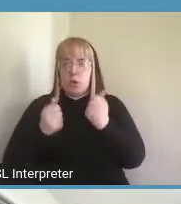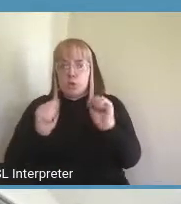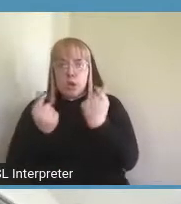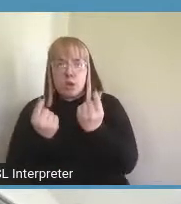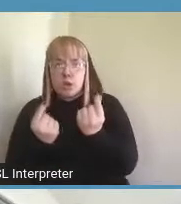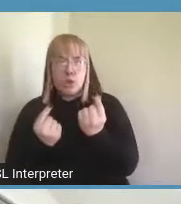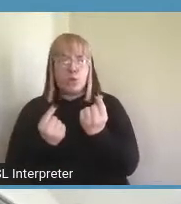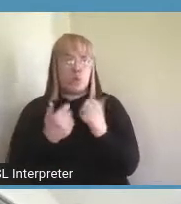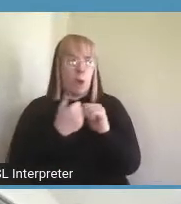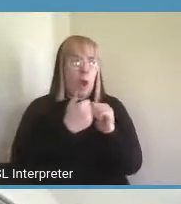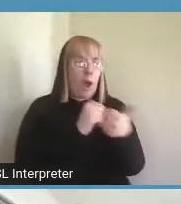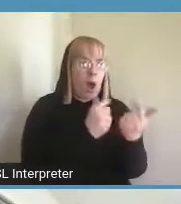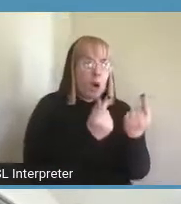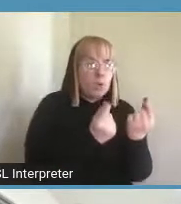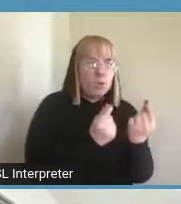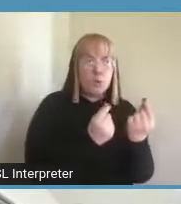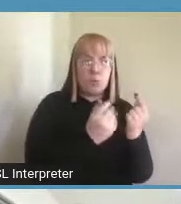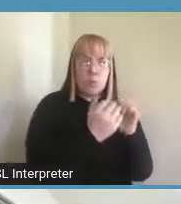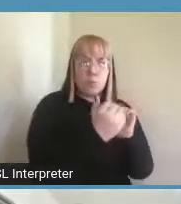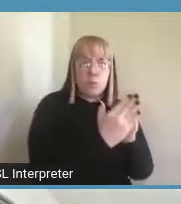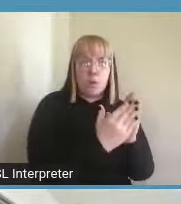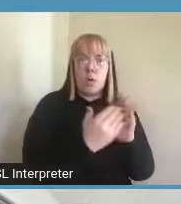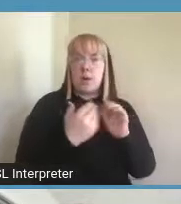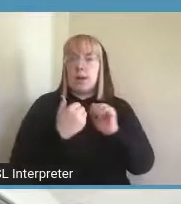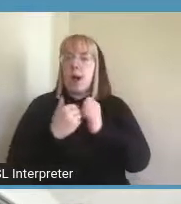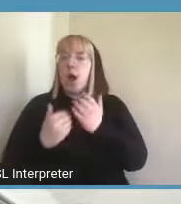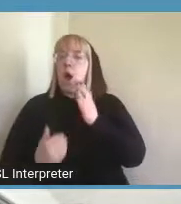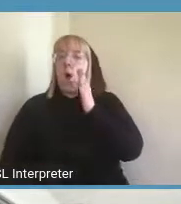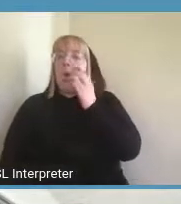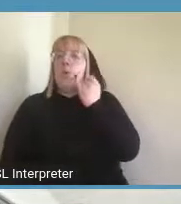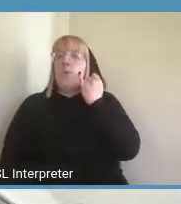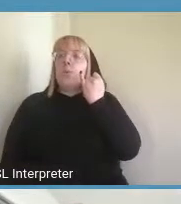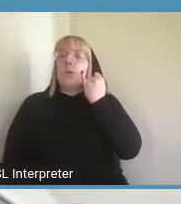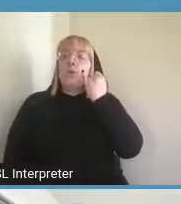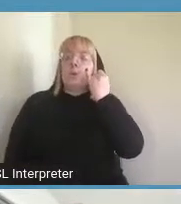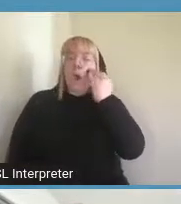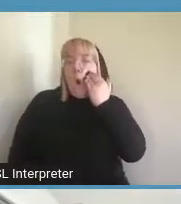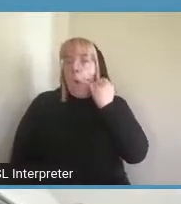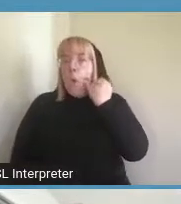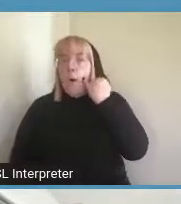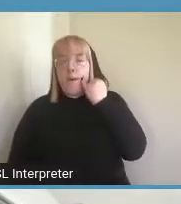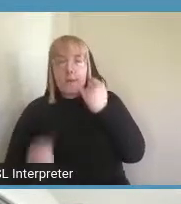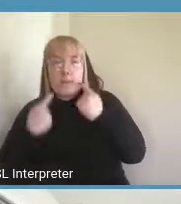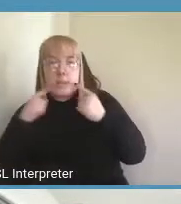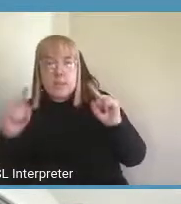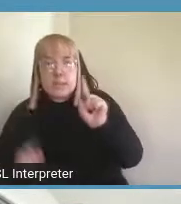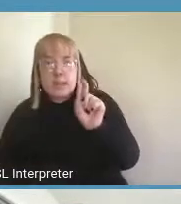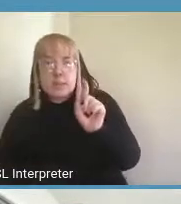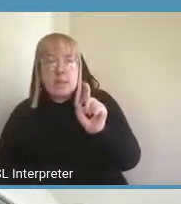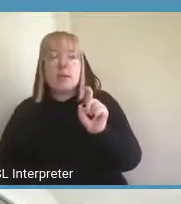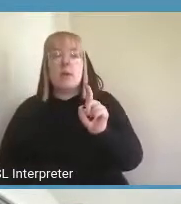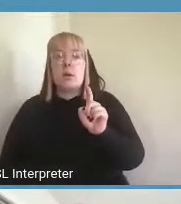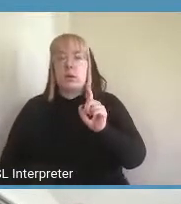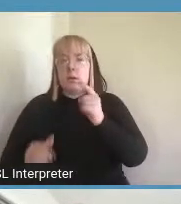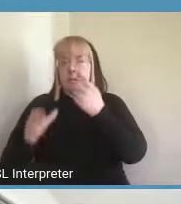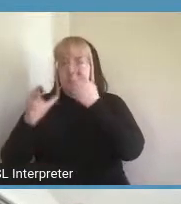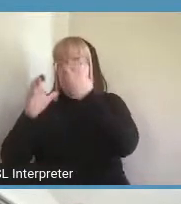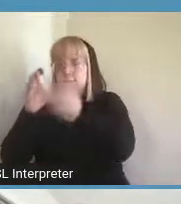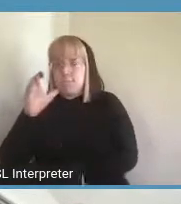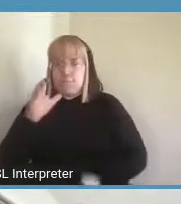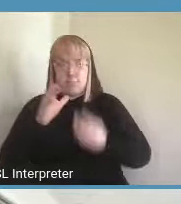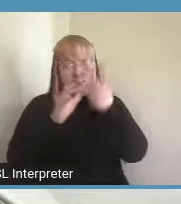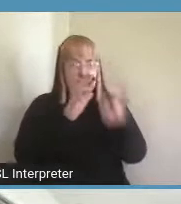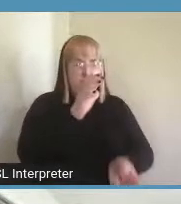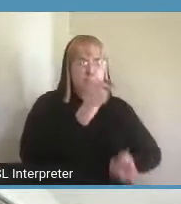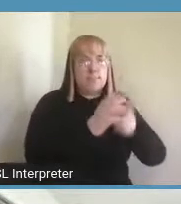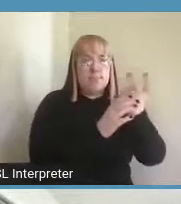How are we going to try and do it? And then how will we know if we're being successful? So really today what we're digging into is this indicators of success, but that